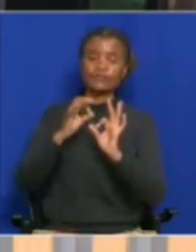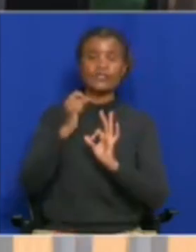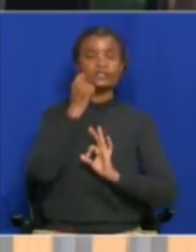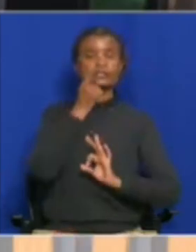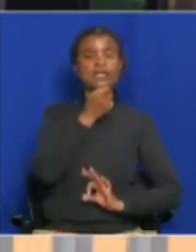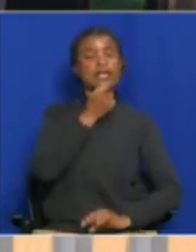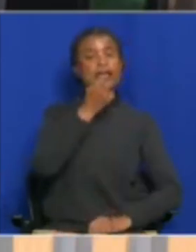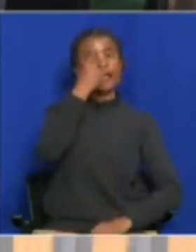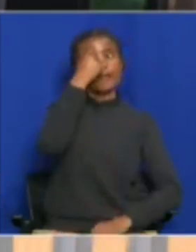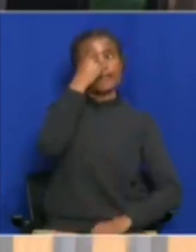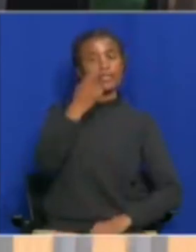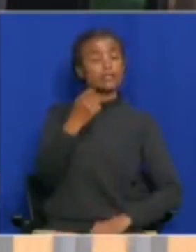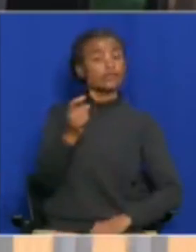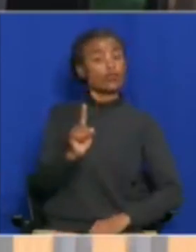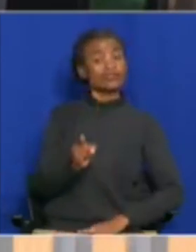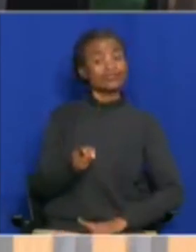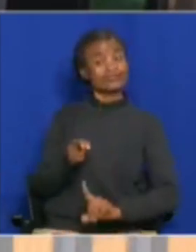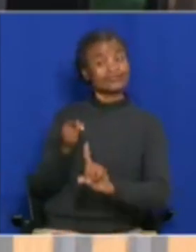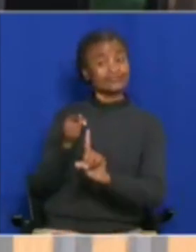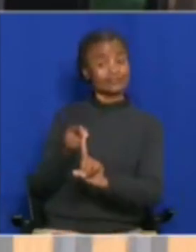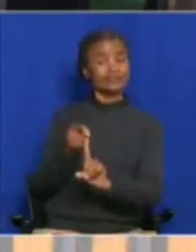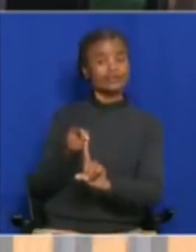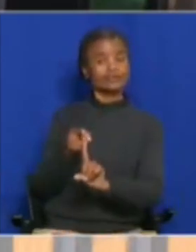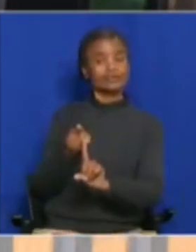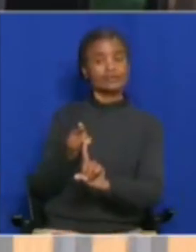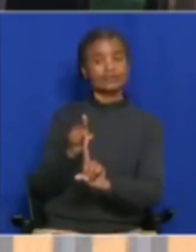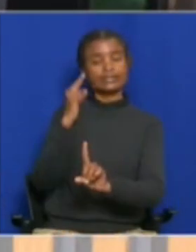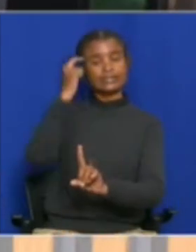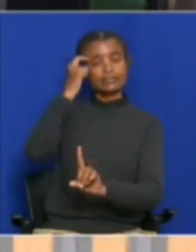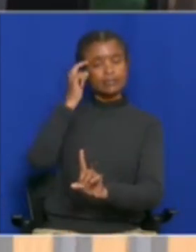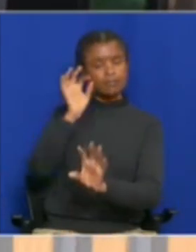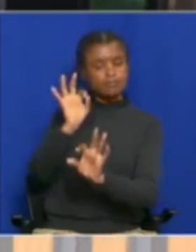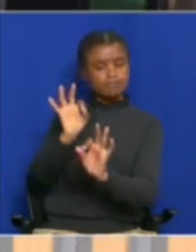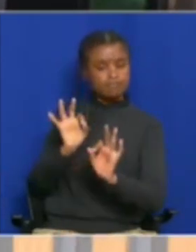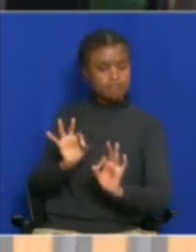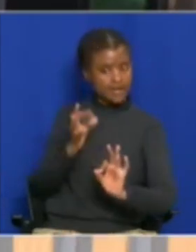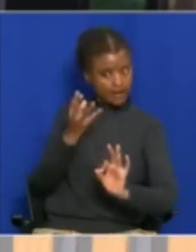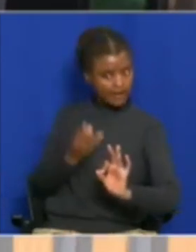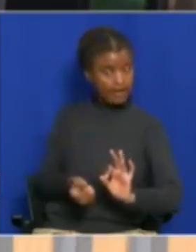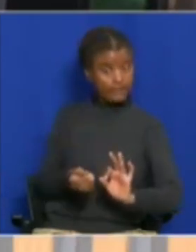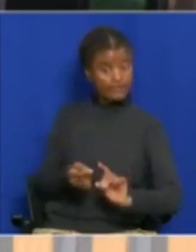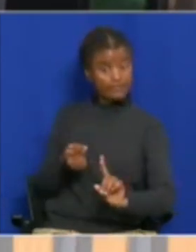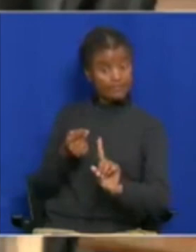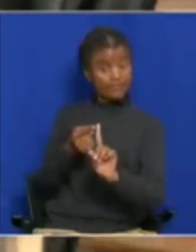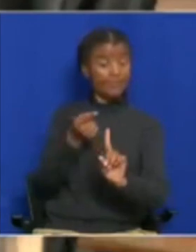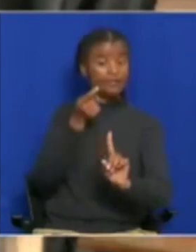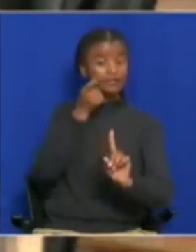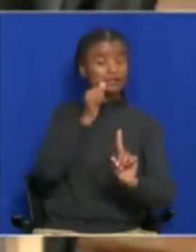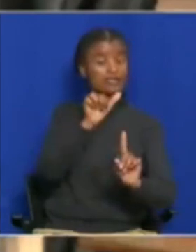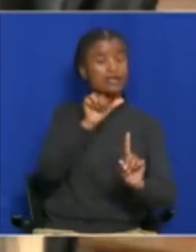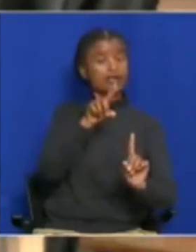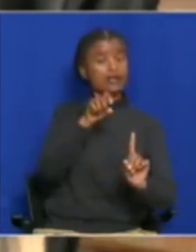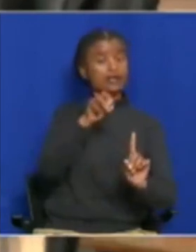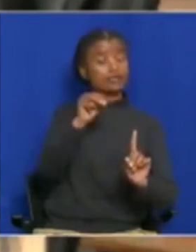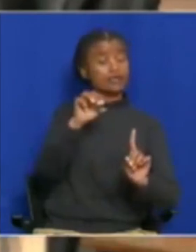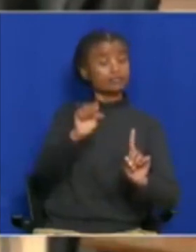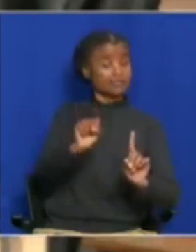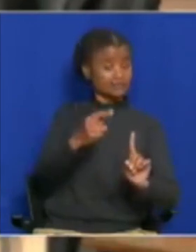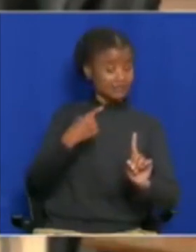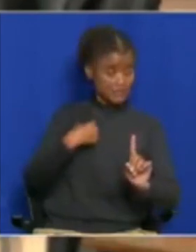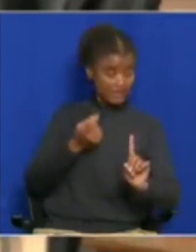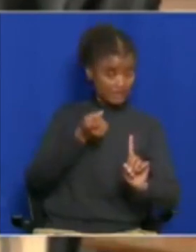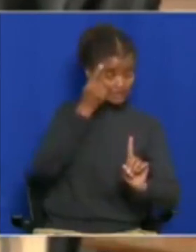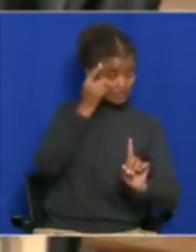the required suspicion. He, Mr. Adams. Yes. Did I understand you correctly? Correct. So